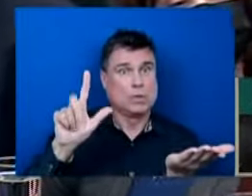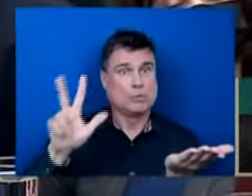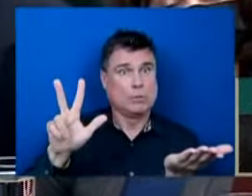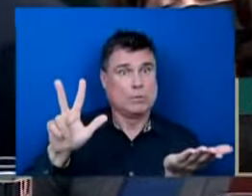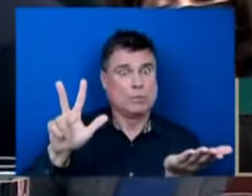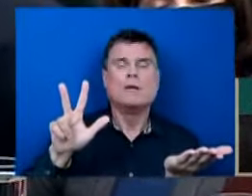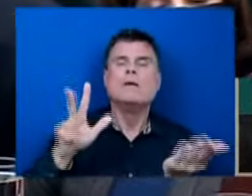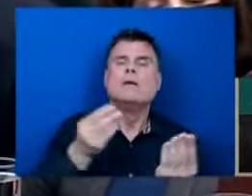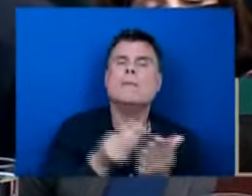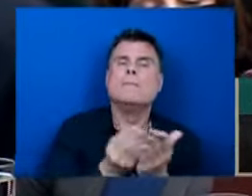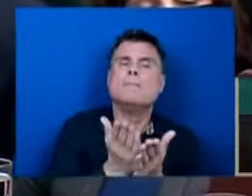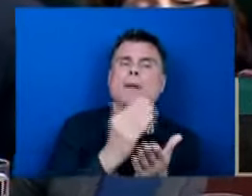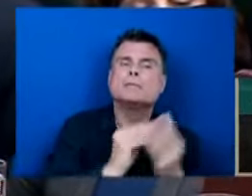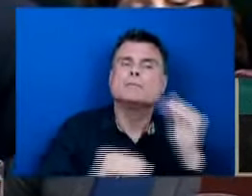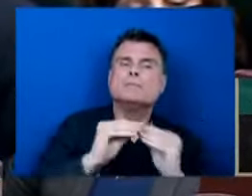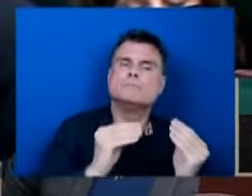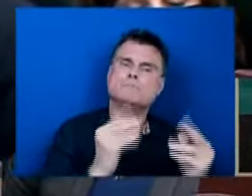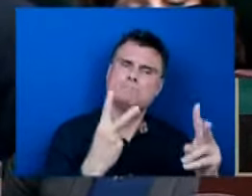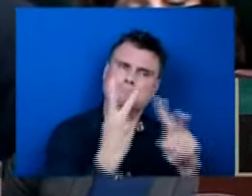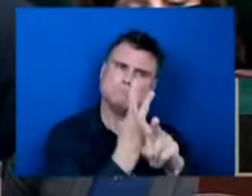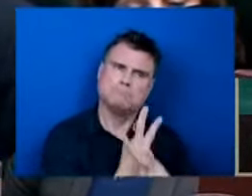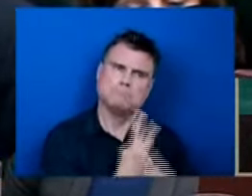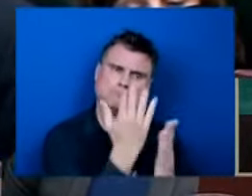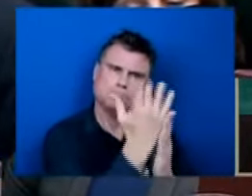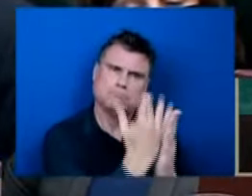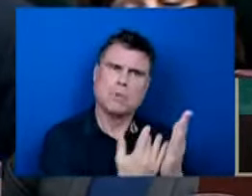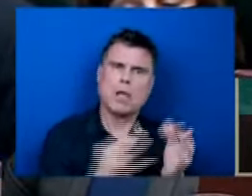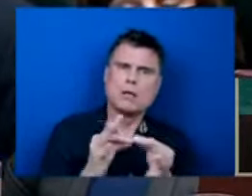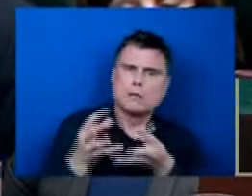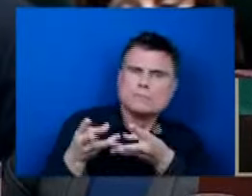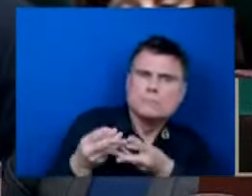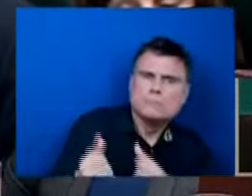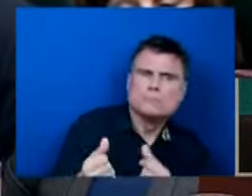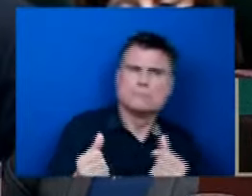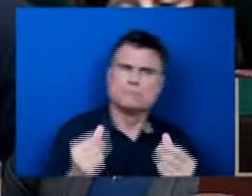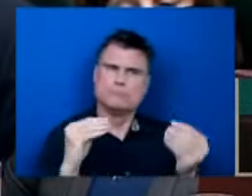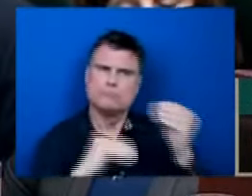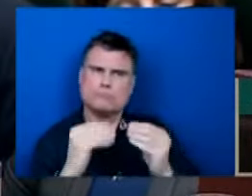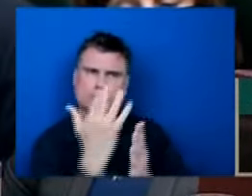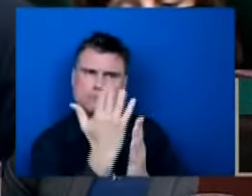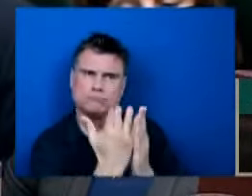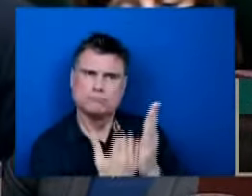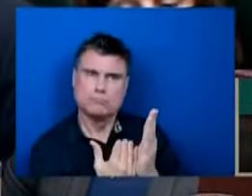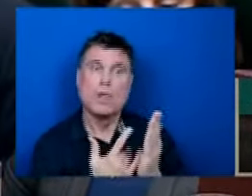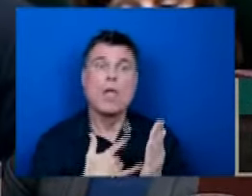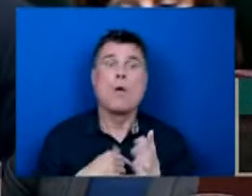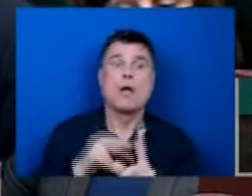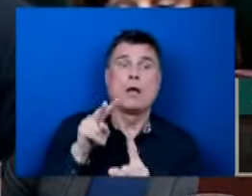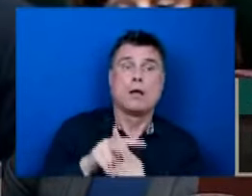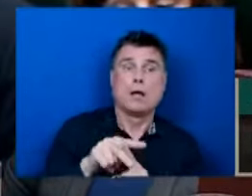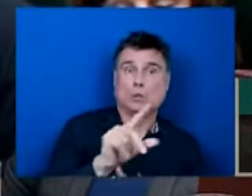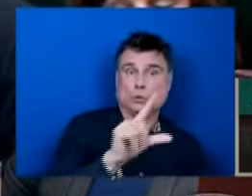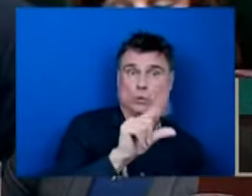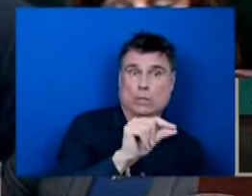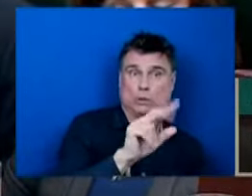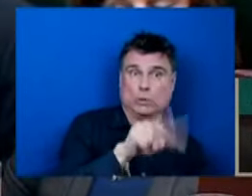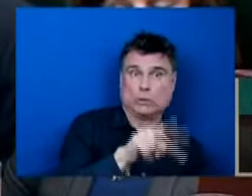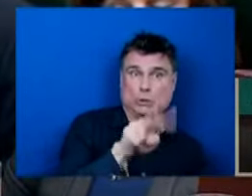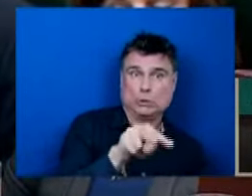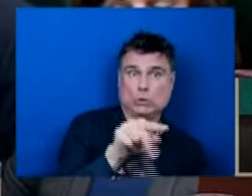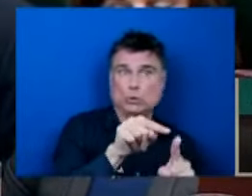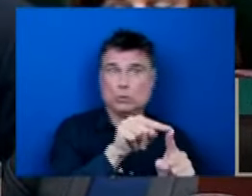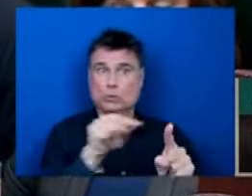estimates. In addition, Mr. Speaker, I also wish to table the 2022-25 Government of Alberta Strategic Plan and the